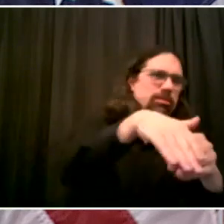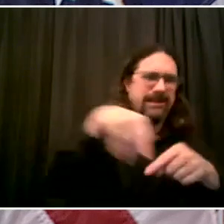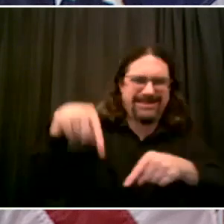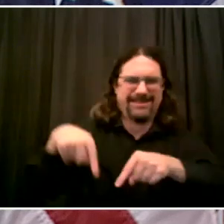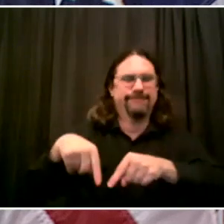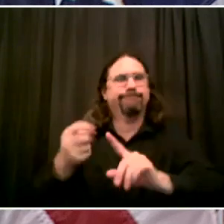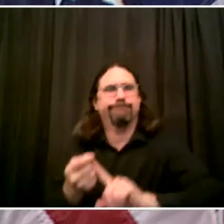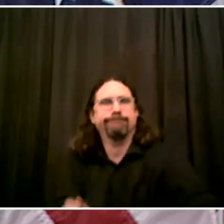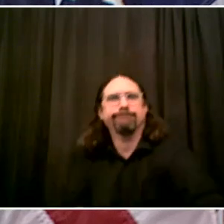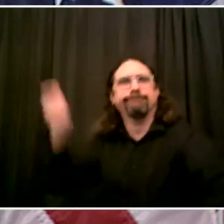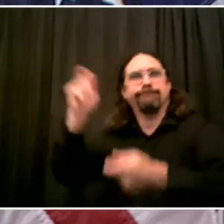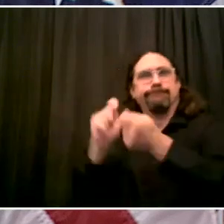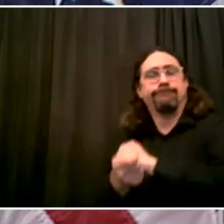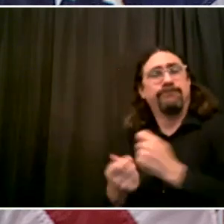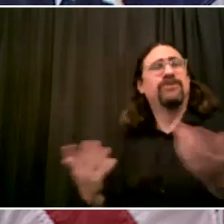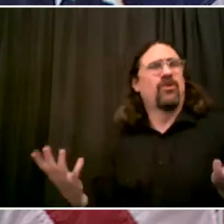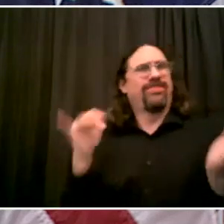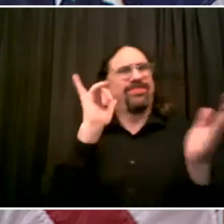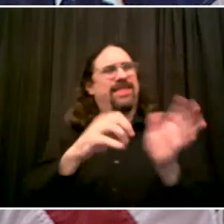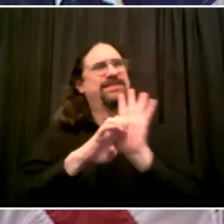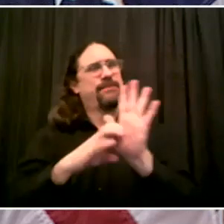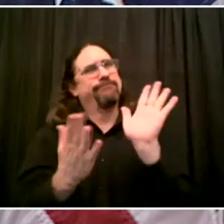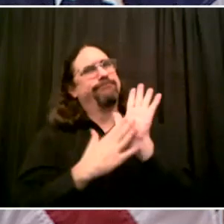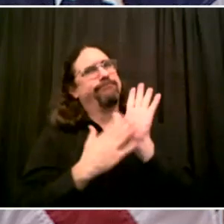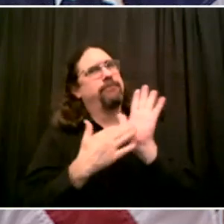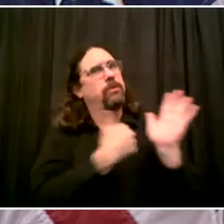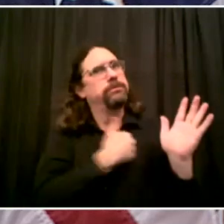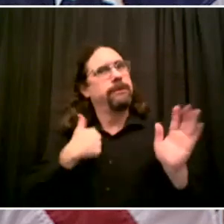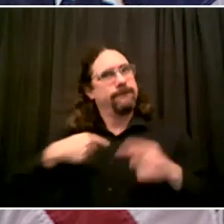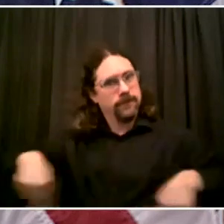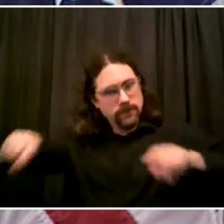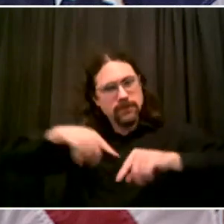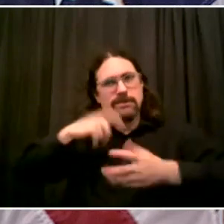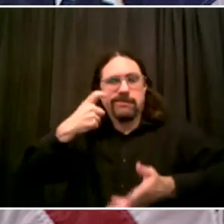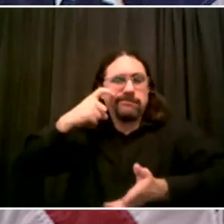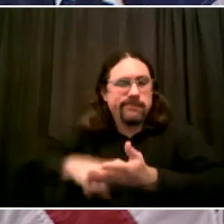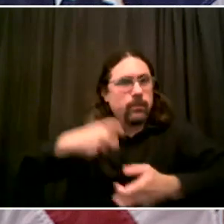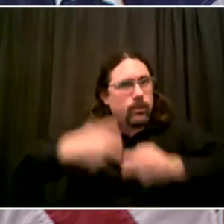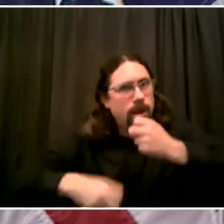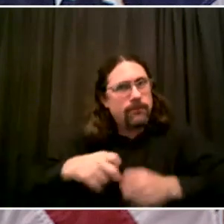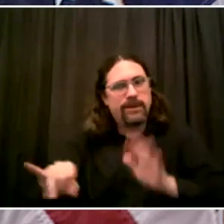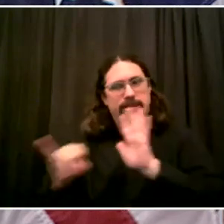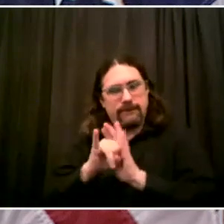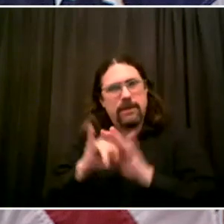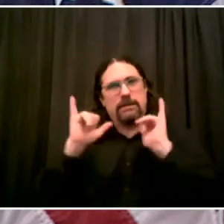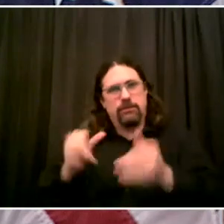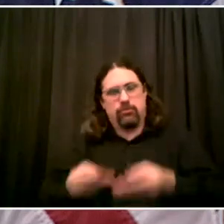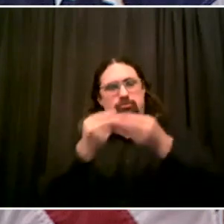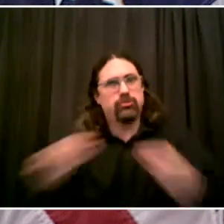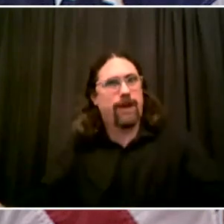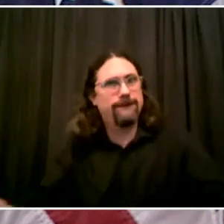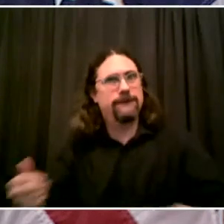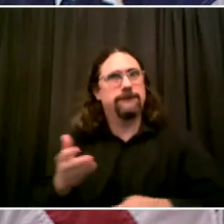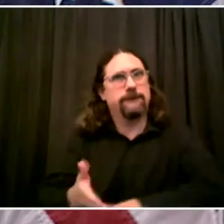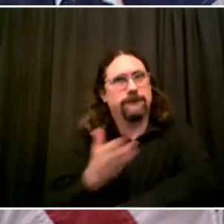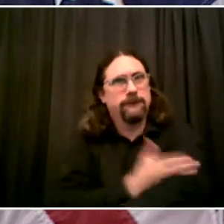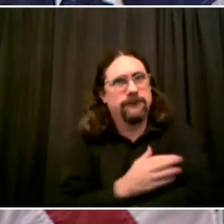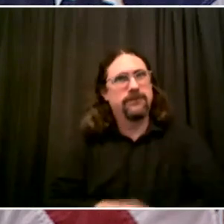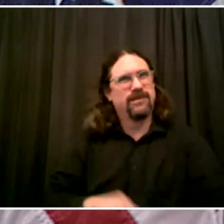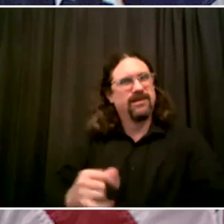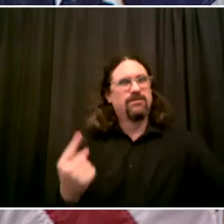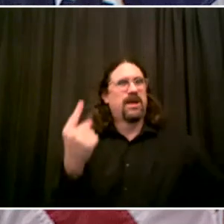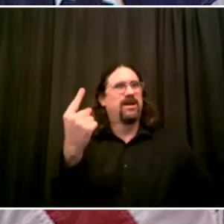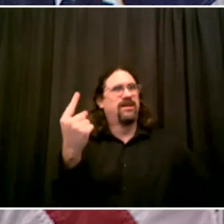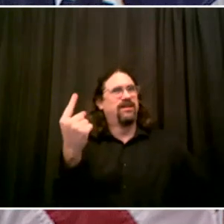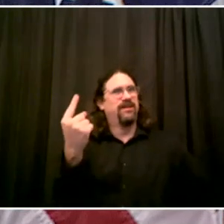That's what we strive for. But in the meantime, we've got huge inequities we have to address, not just in policing, in our economy,